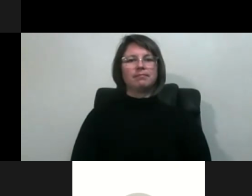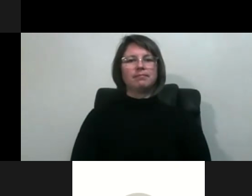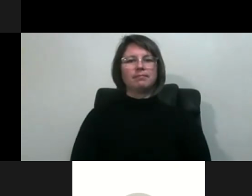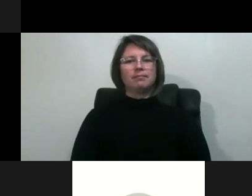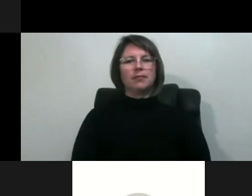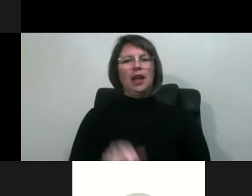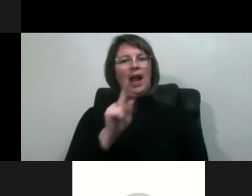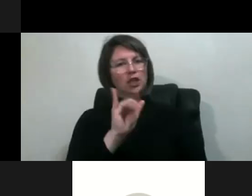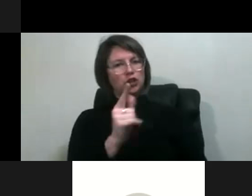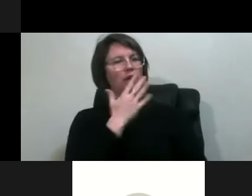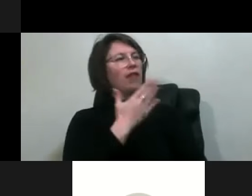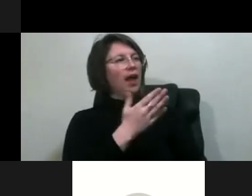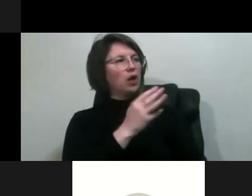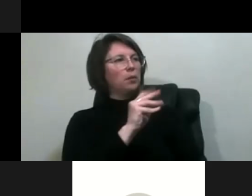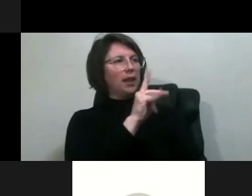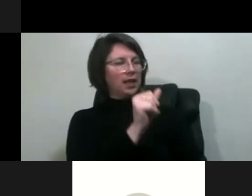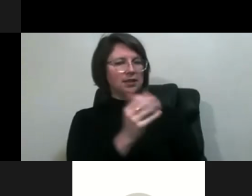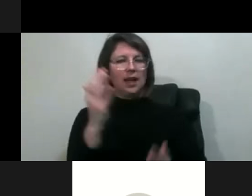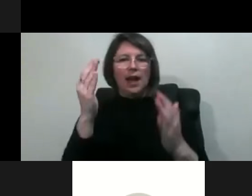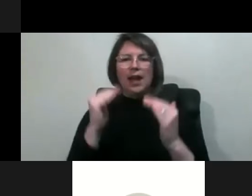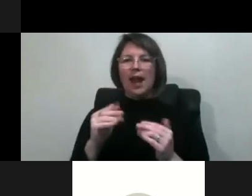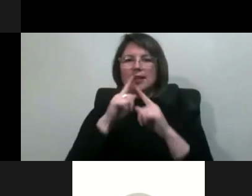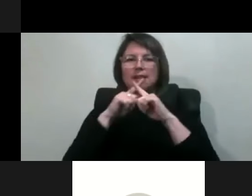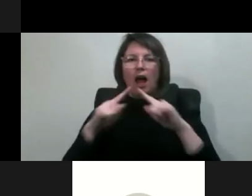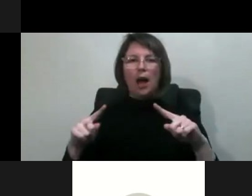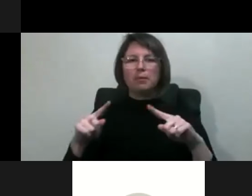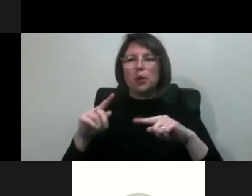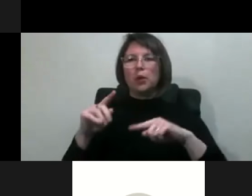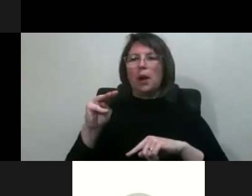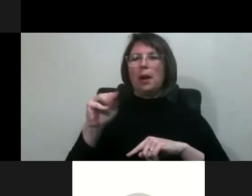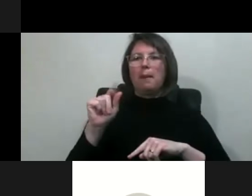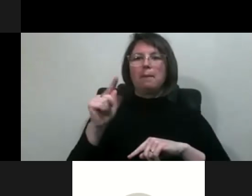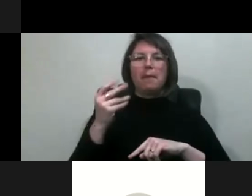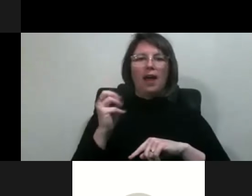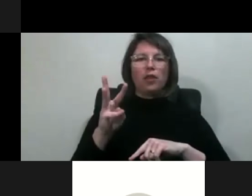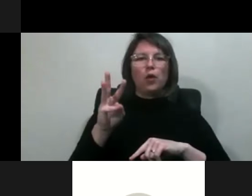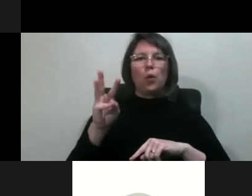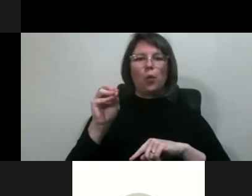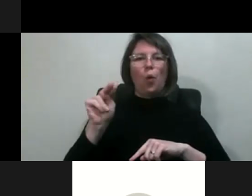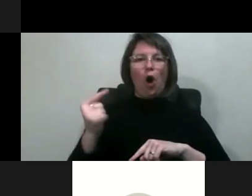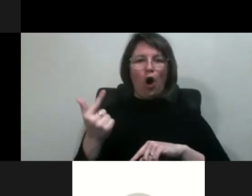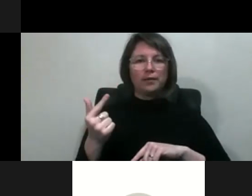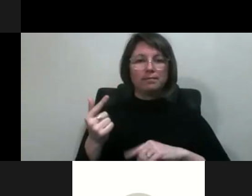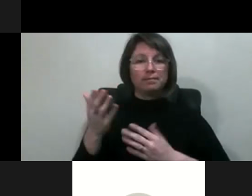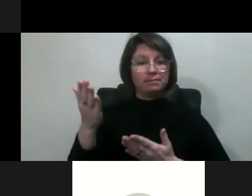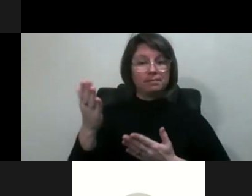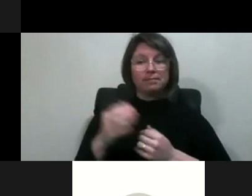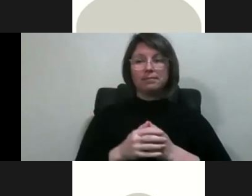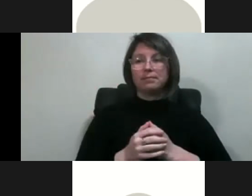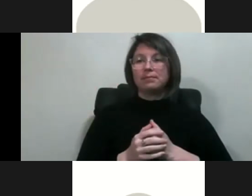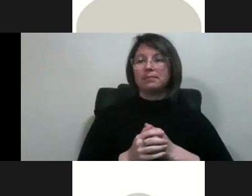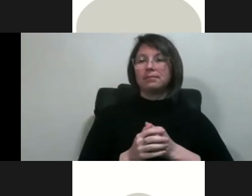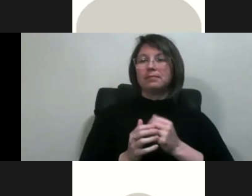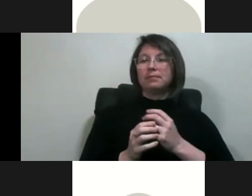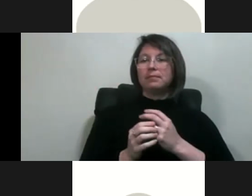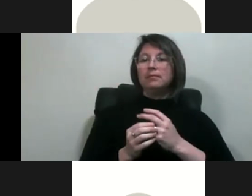Thank you, Melissa. Next, I'm going to ask to unmute Mr. Matthew Wong. Mr. Wong, I've asked to unmute you.